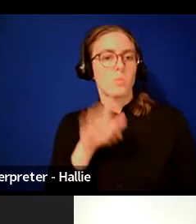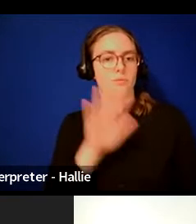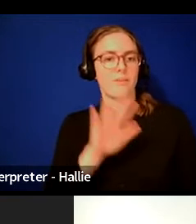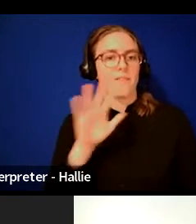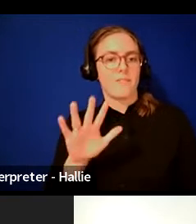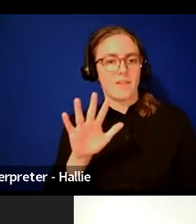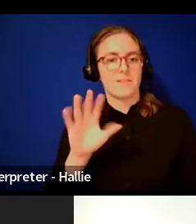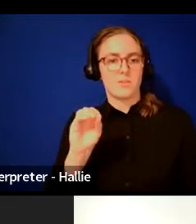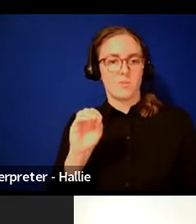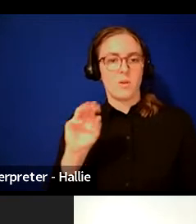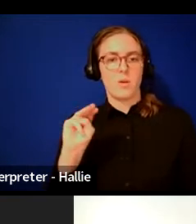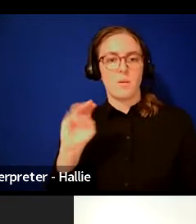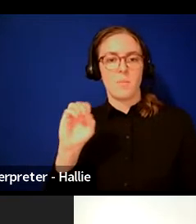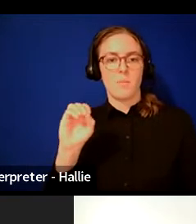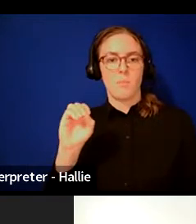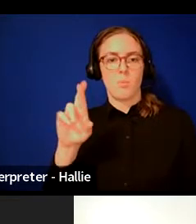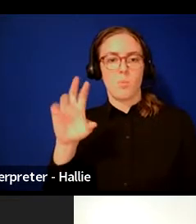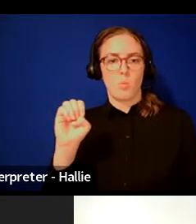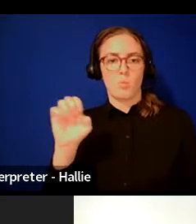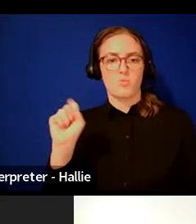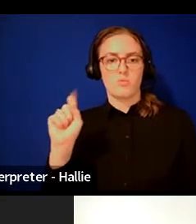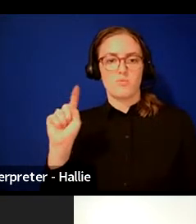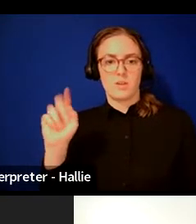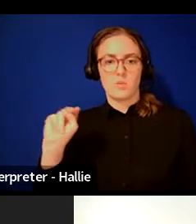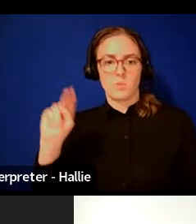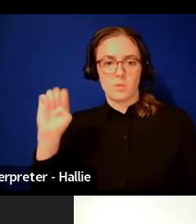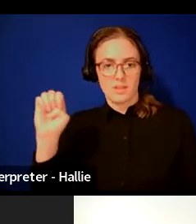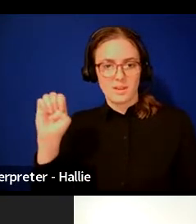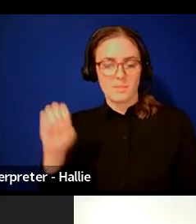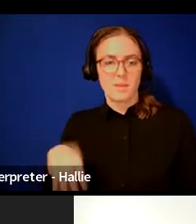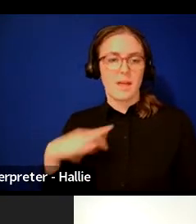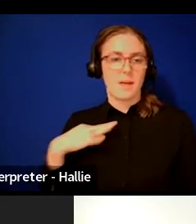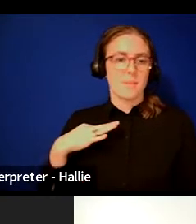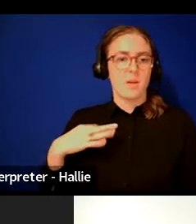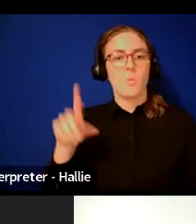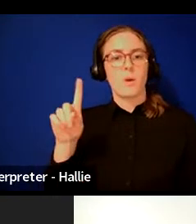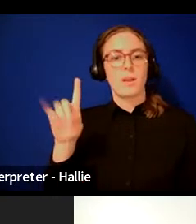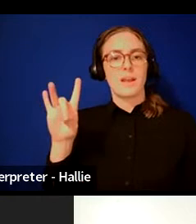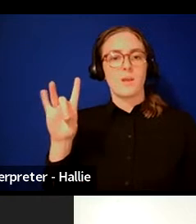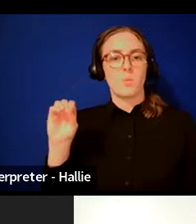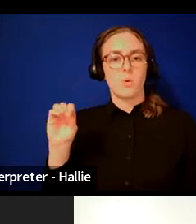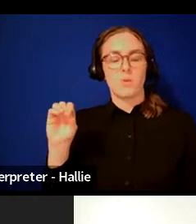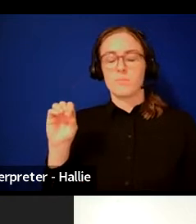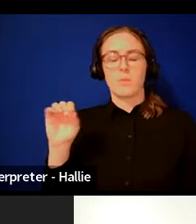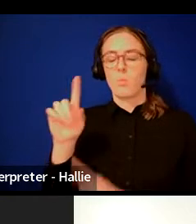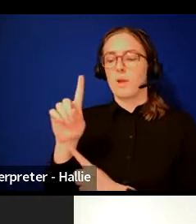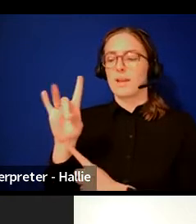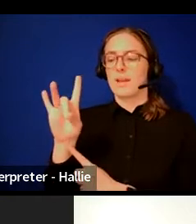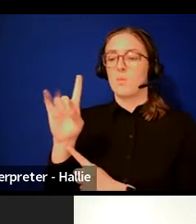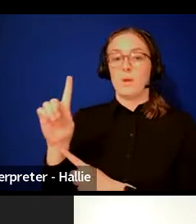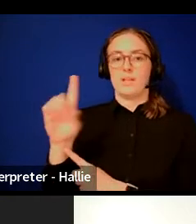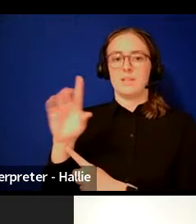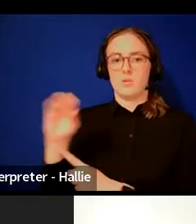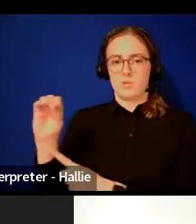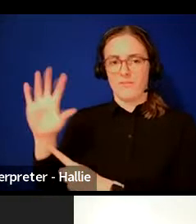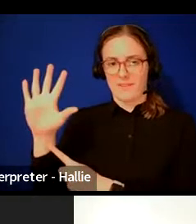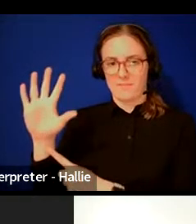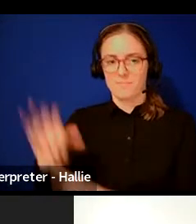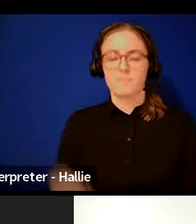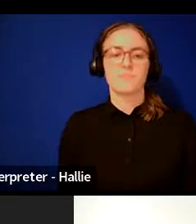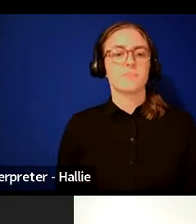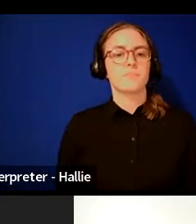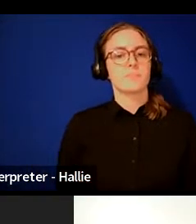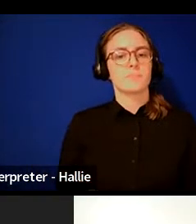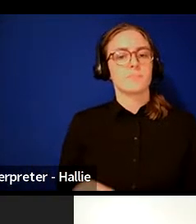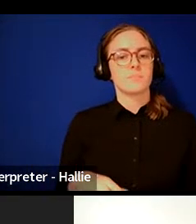Moore Street, Northeast, application number 181005, with the filed